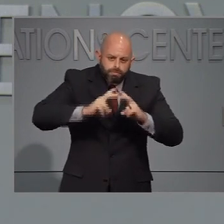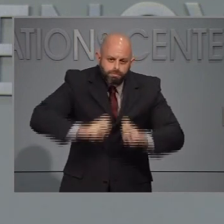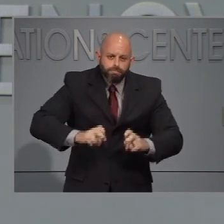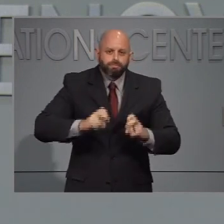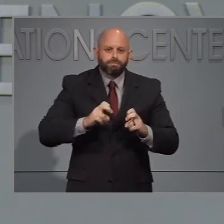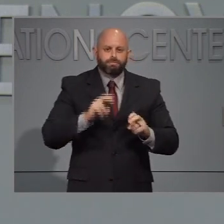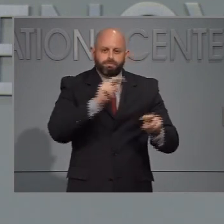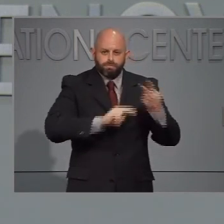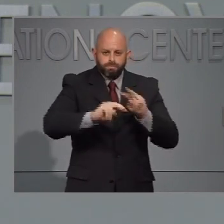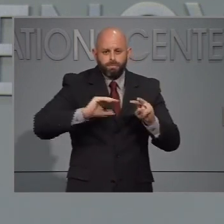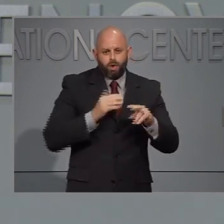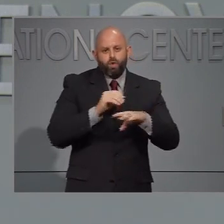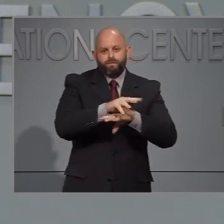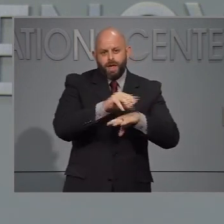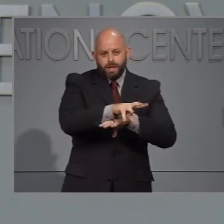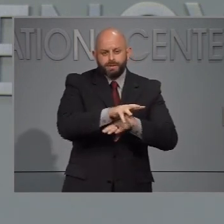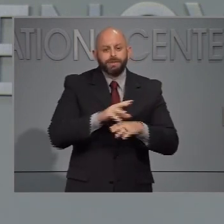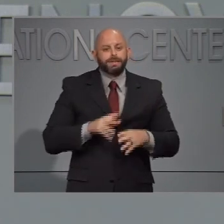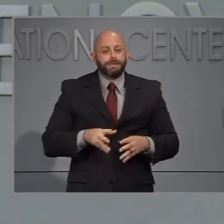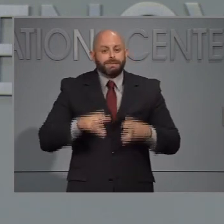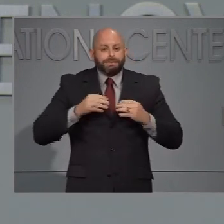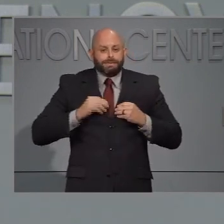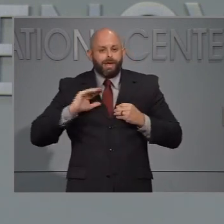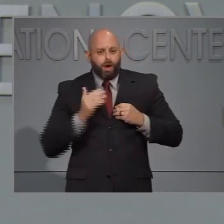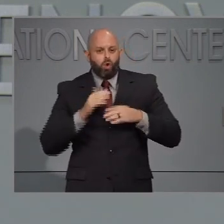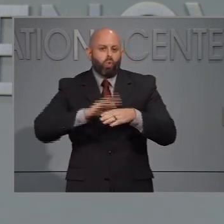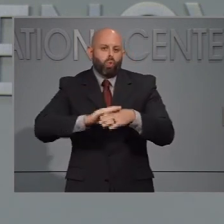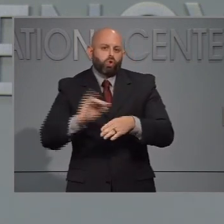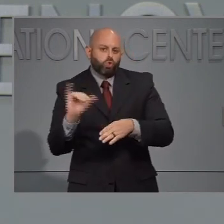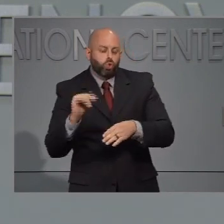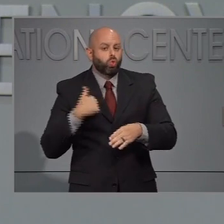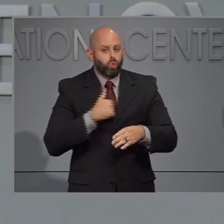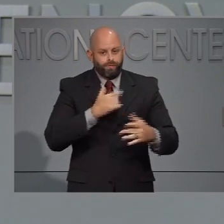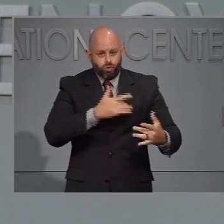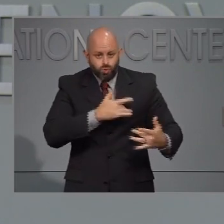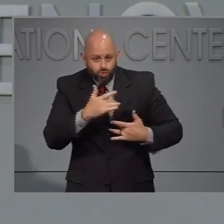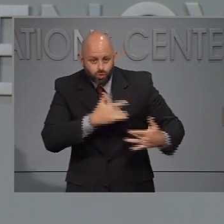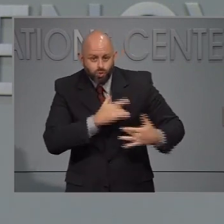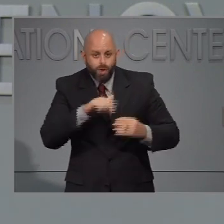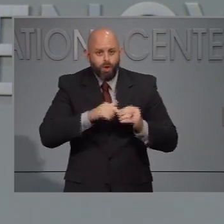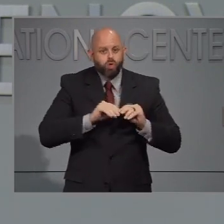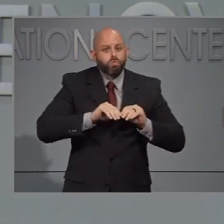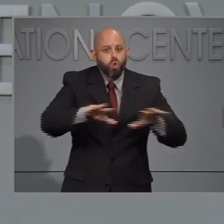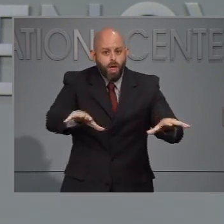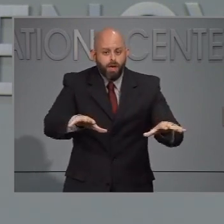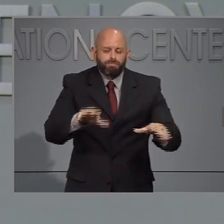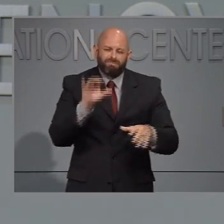to take and heed the warnings and concern that we have about viral spread in our state.